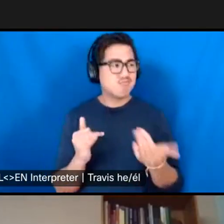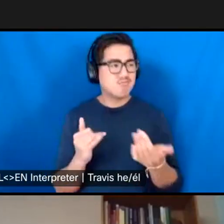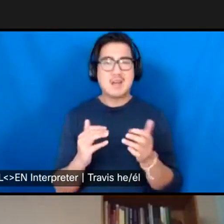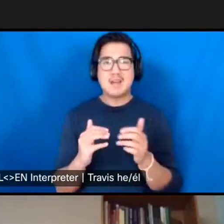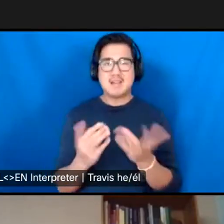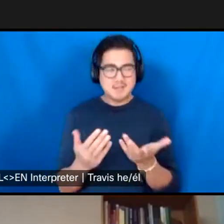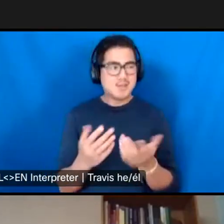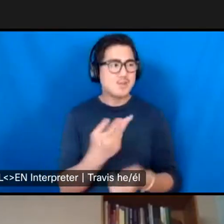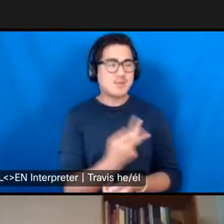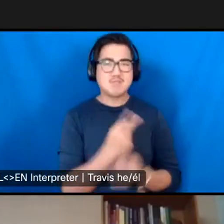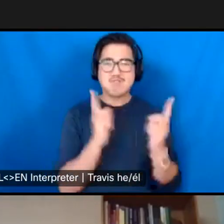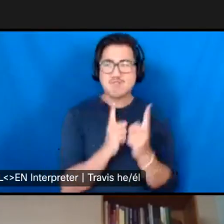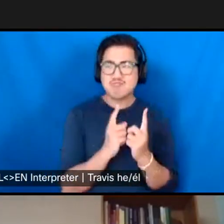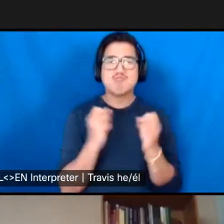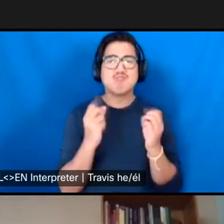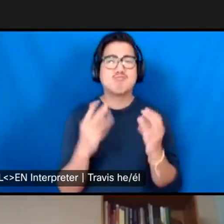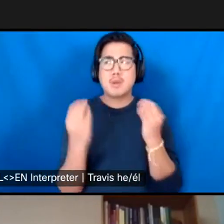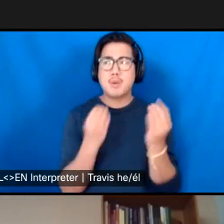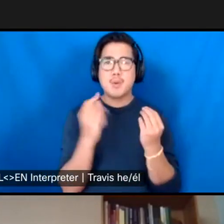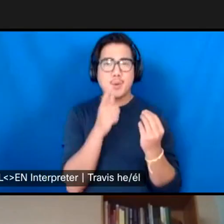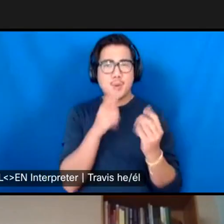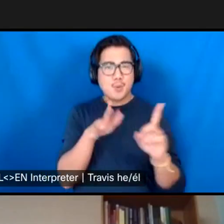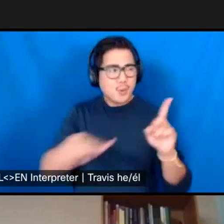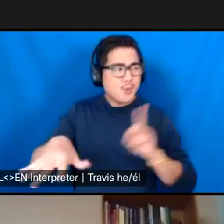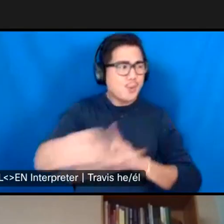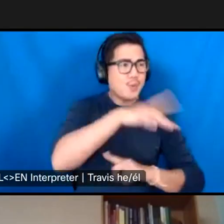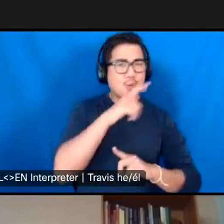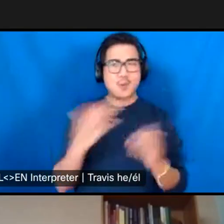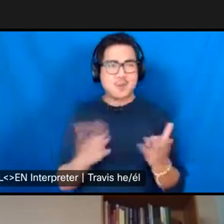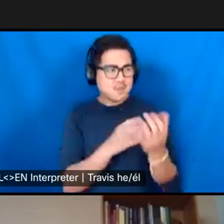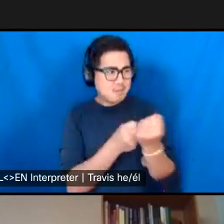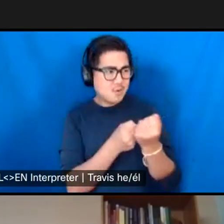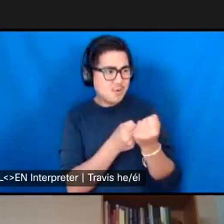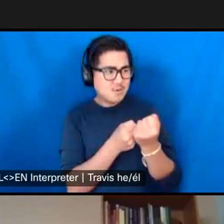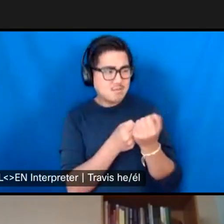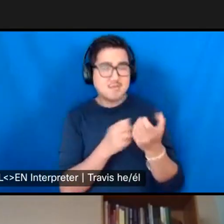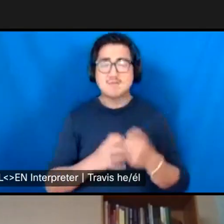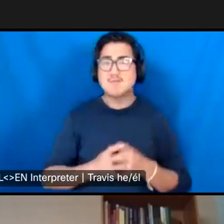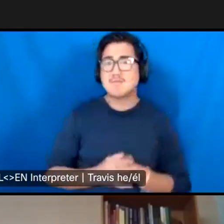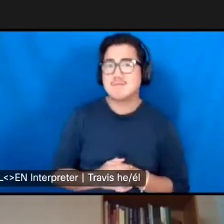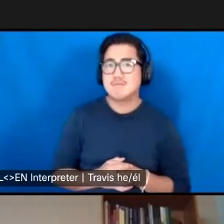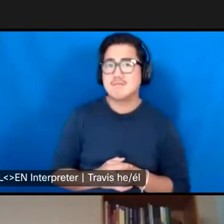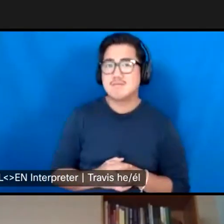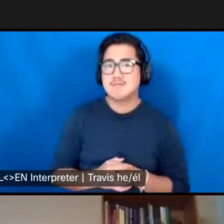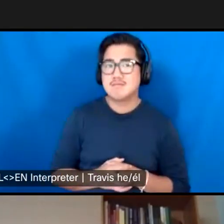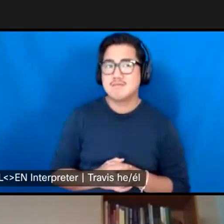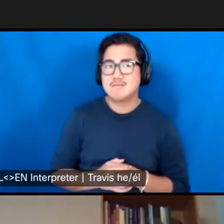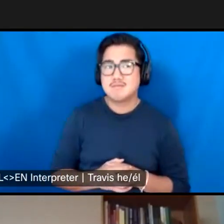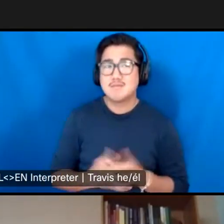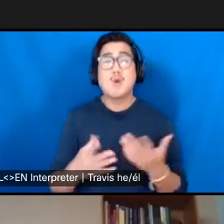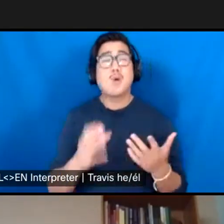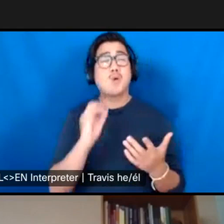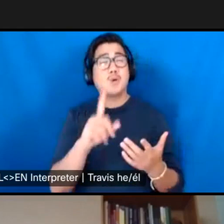you feel safe with? And sometimes the answer or the conversation really being had is, who do we feel safe